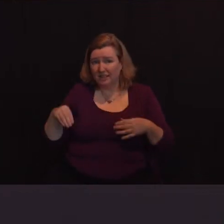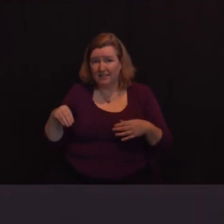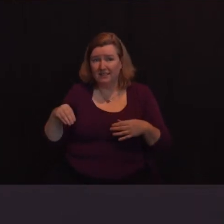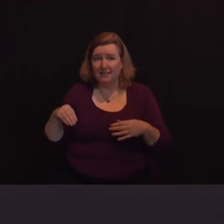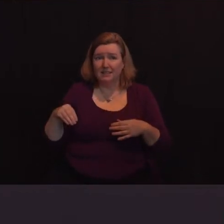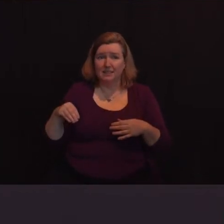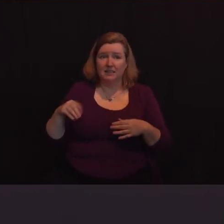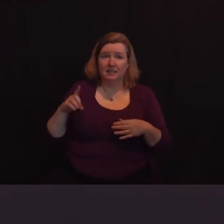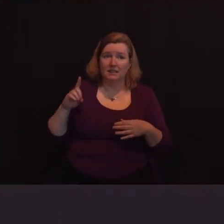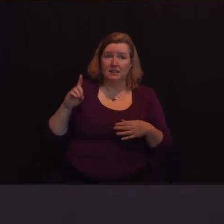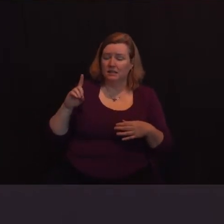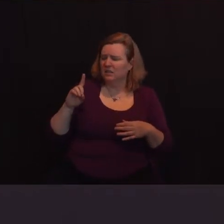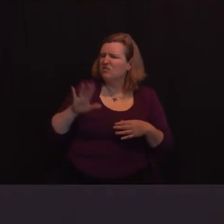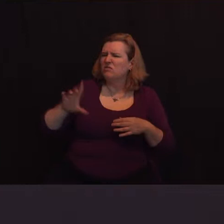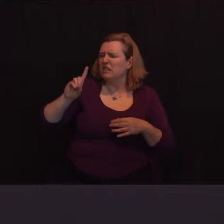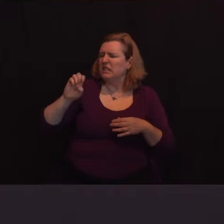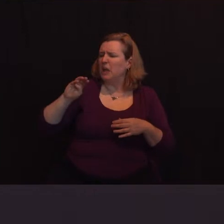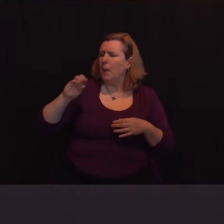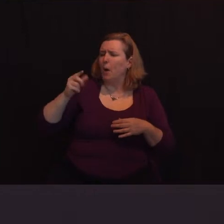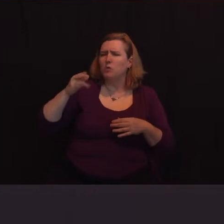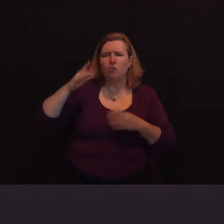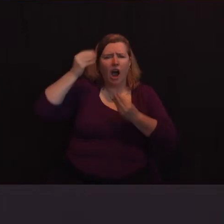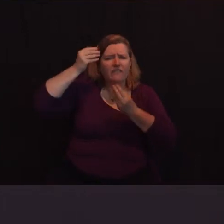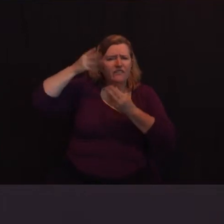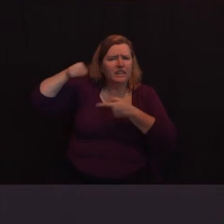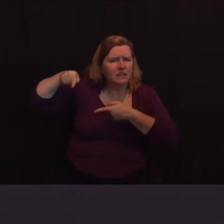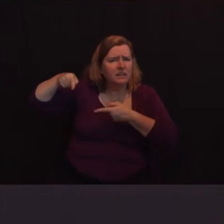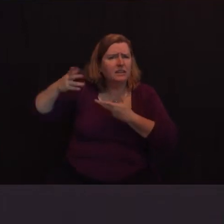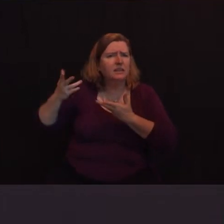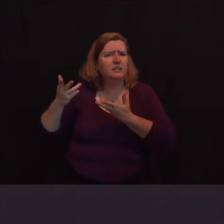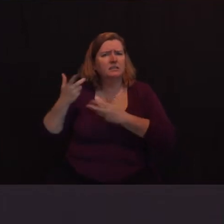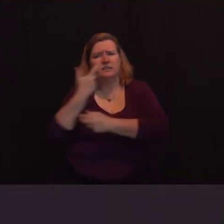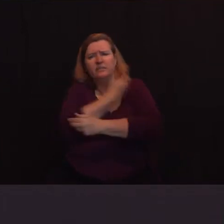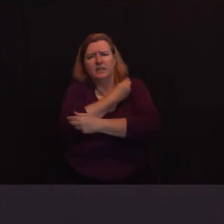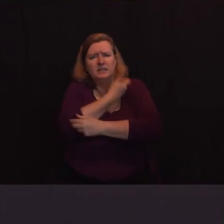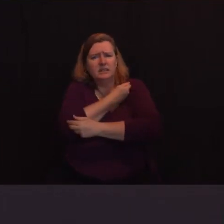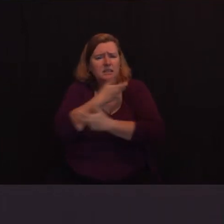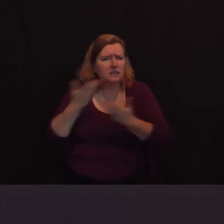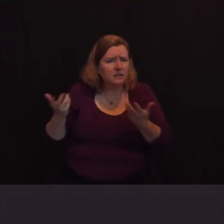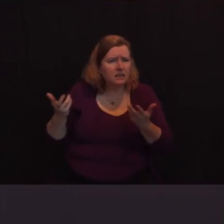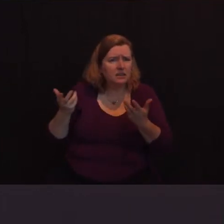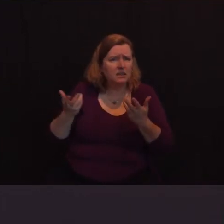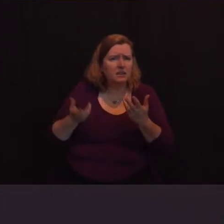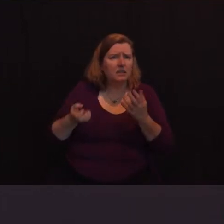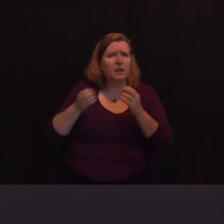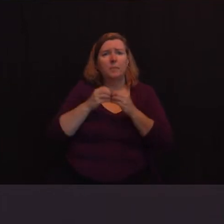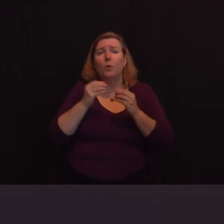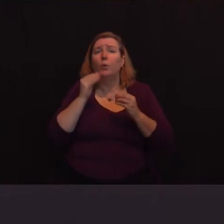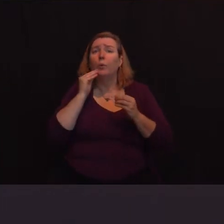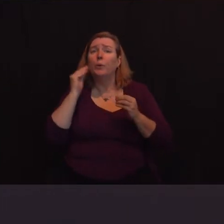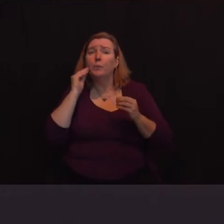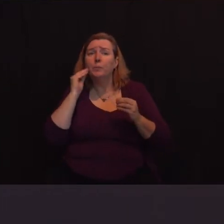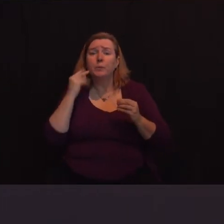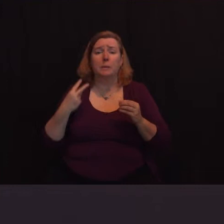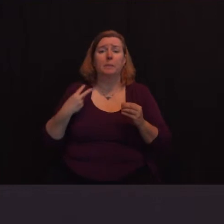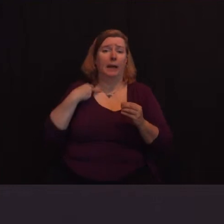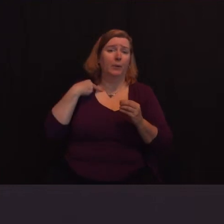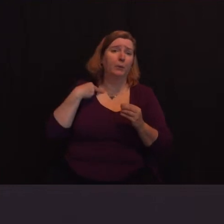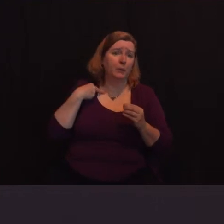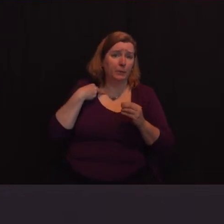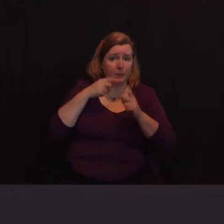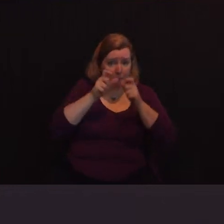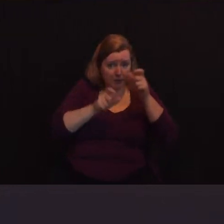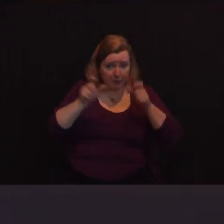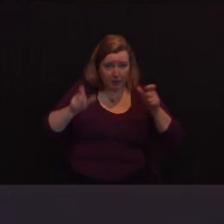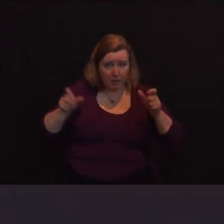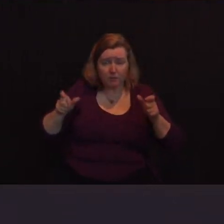would like to punch up our vaccine rates, and any update on homebound folks, which I know has been a big push over the past